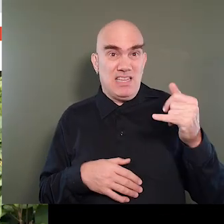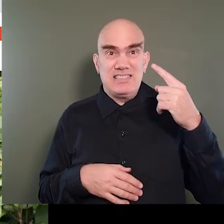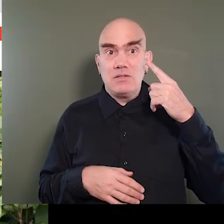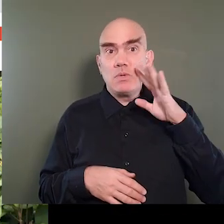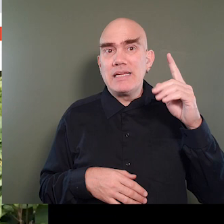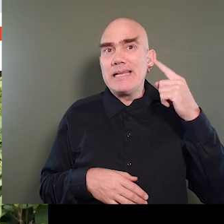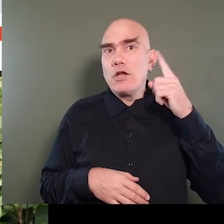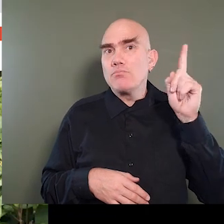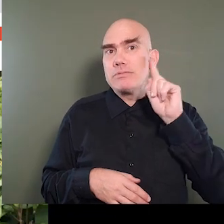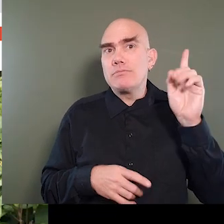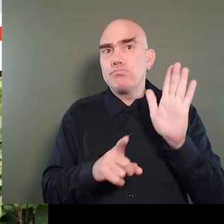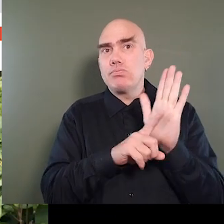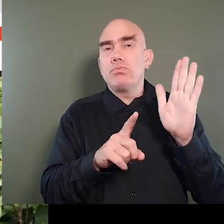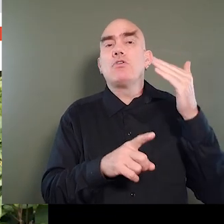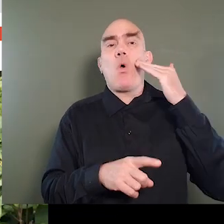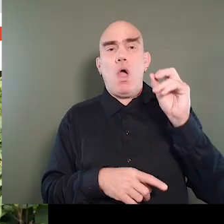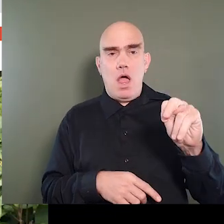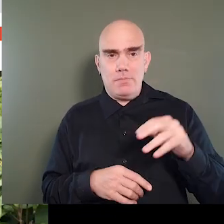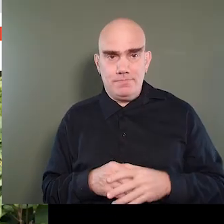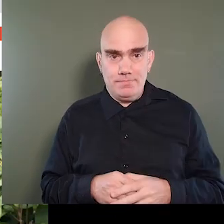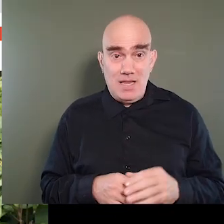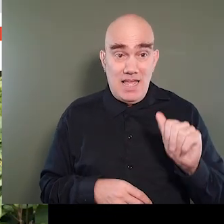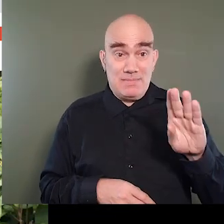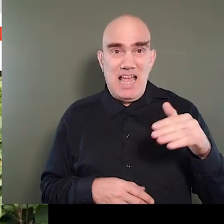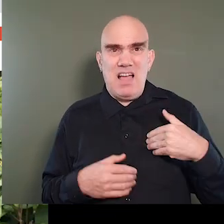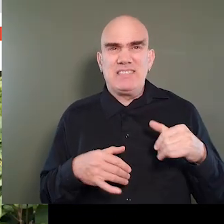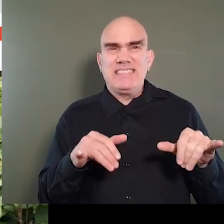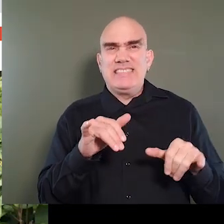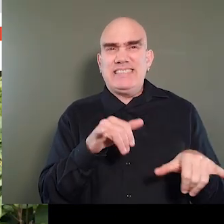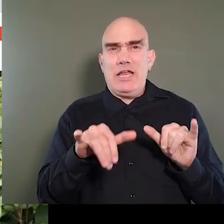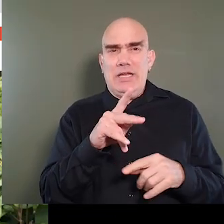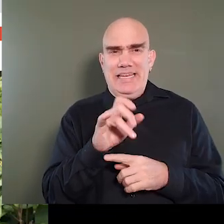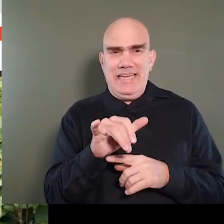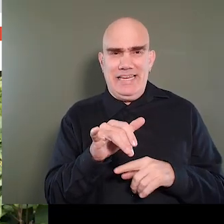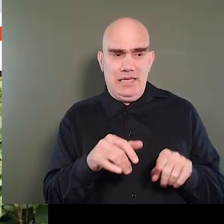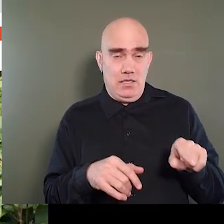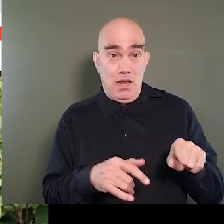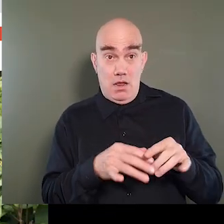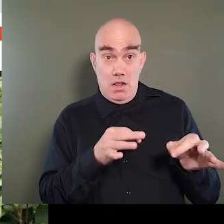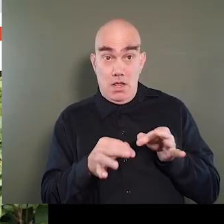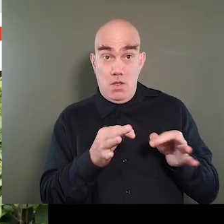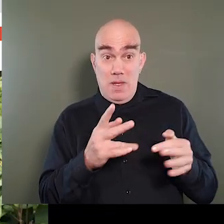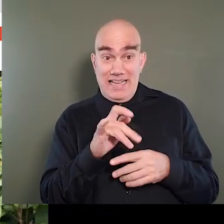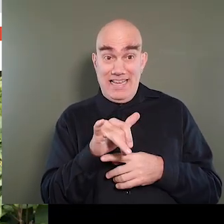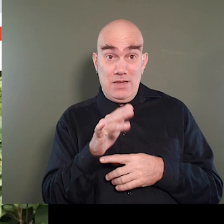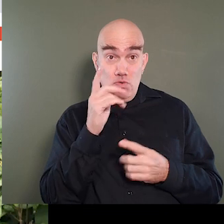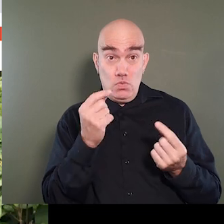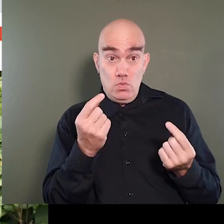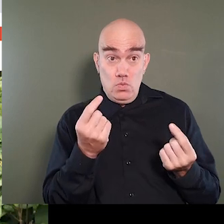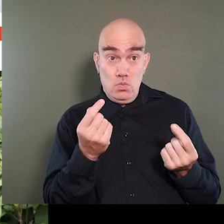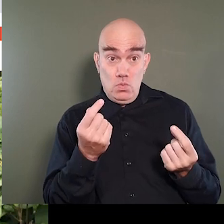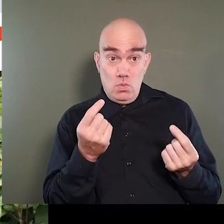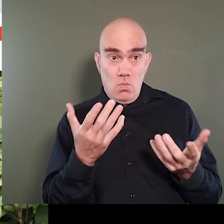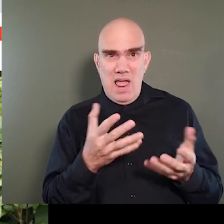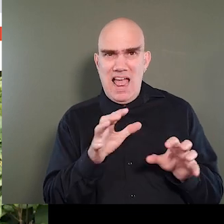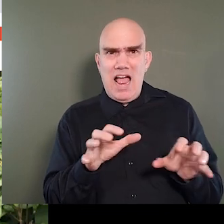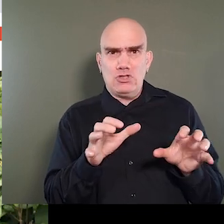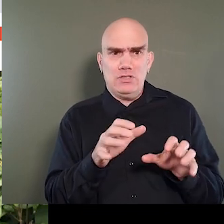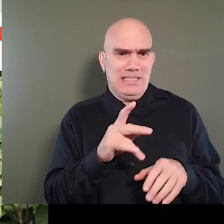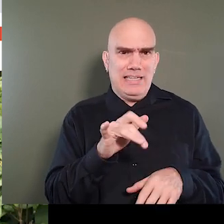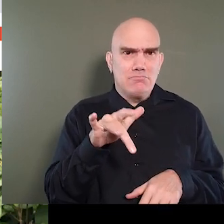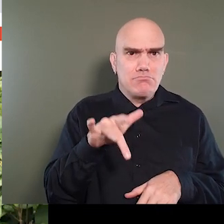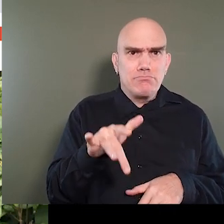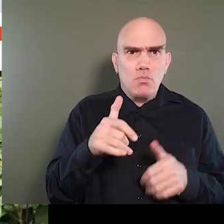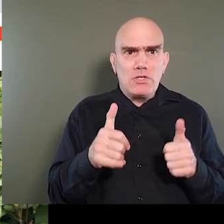know that it's activated. And accessiBe has a standard key here that says what keys will do what action on